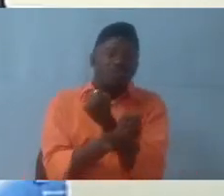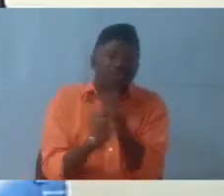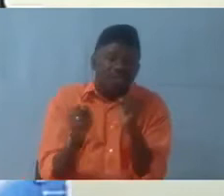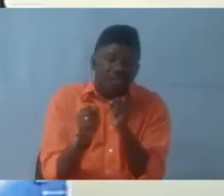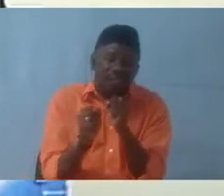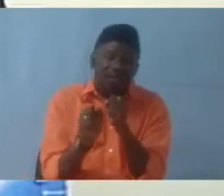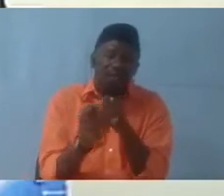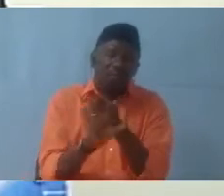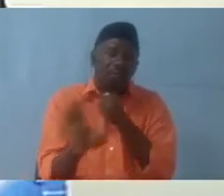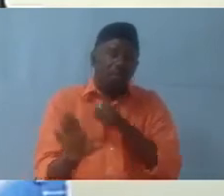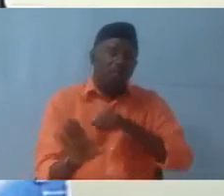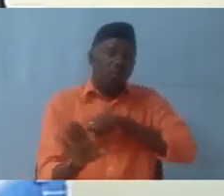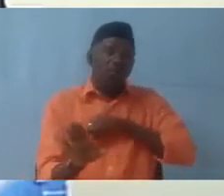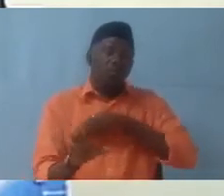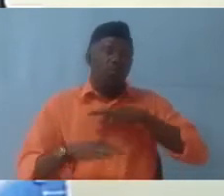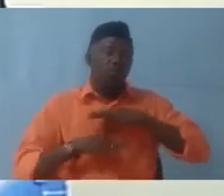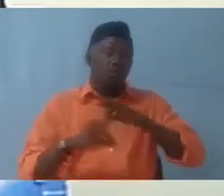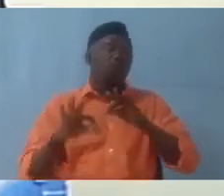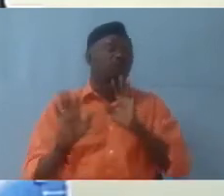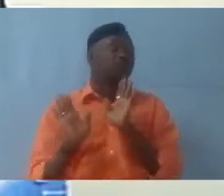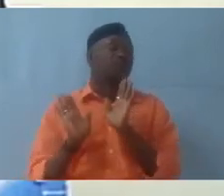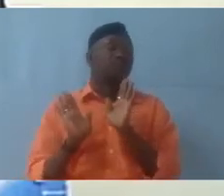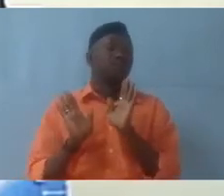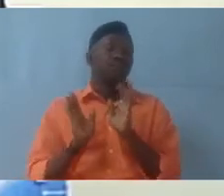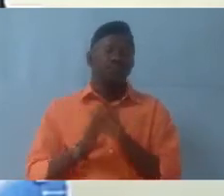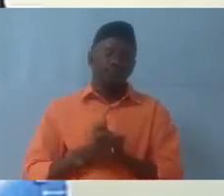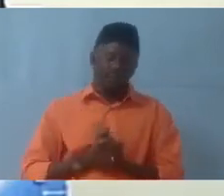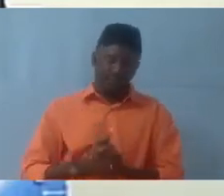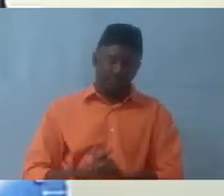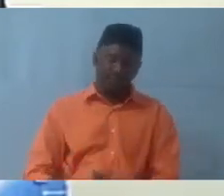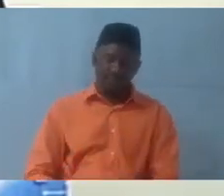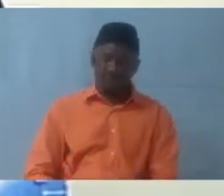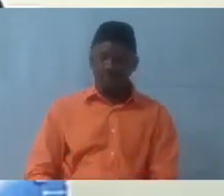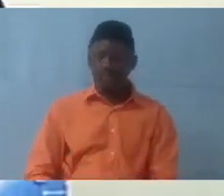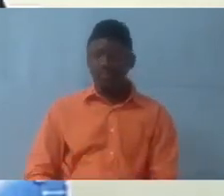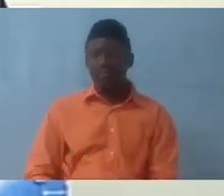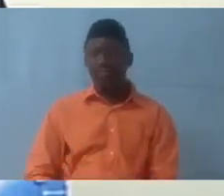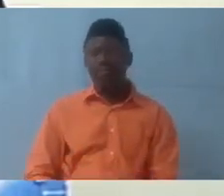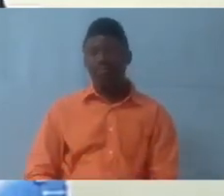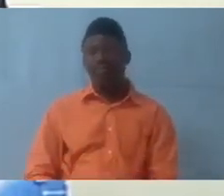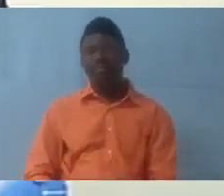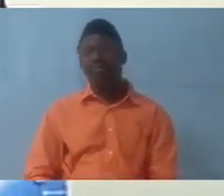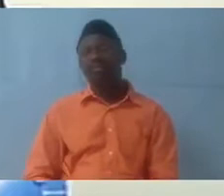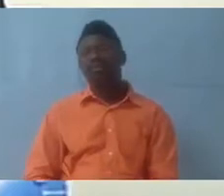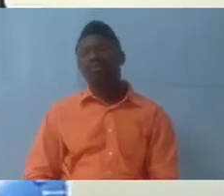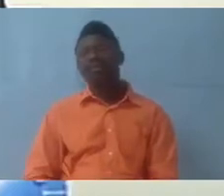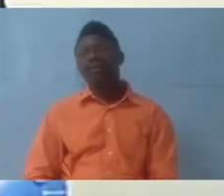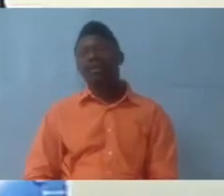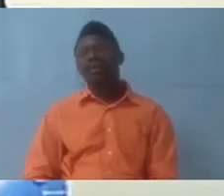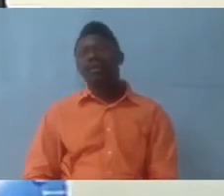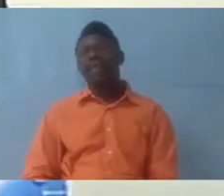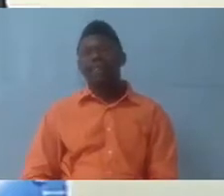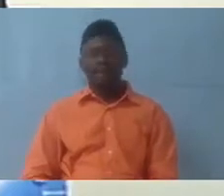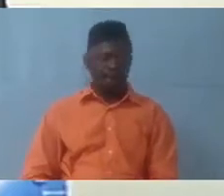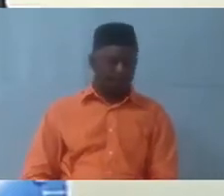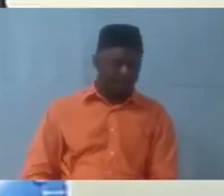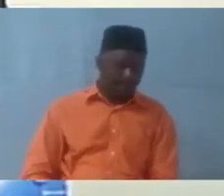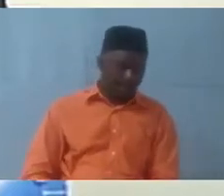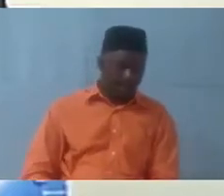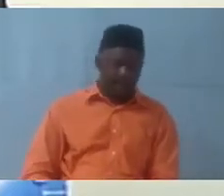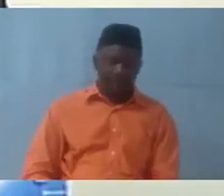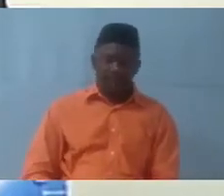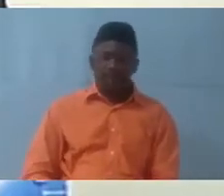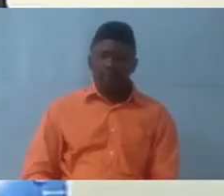li nga xamné ni mom la adjol mom Fagbele lo xamné nak nguur gi amna ci adjo momi tamen de dana ci woné adjom da fa la adjom